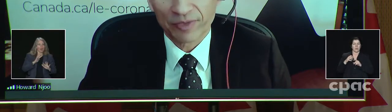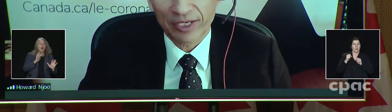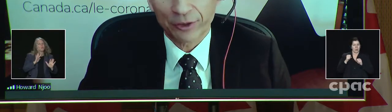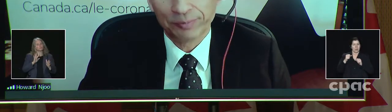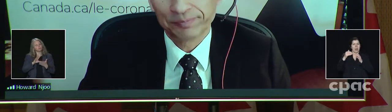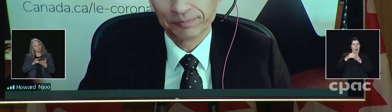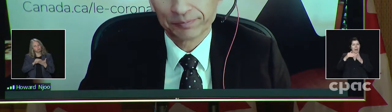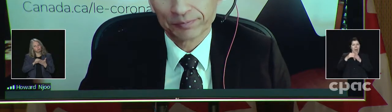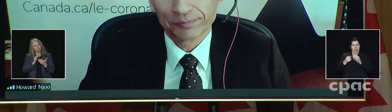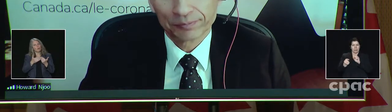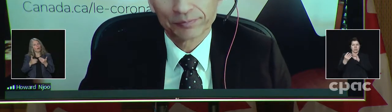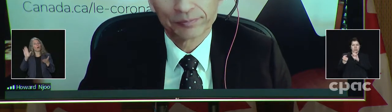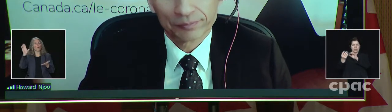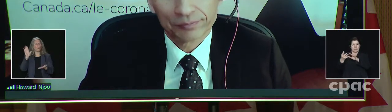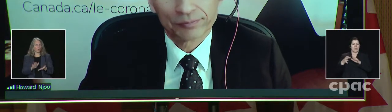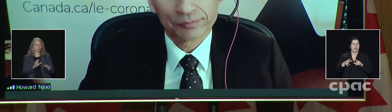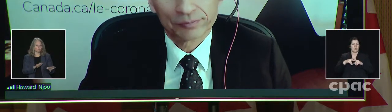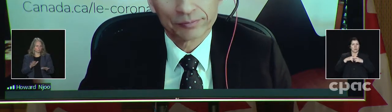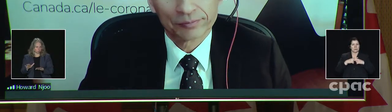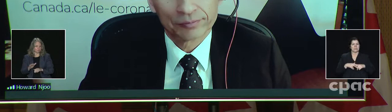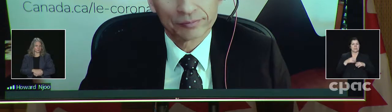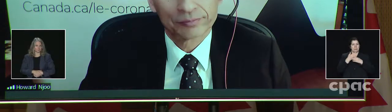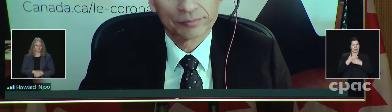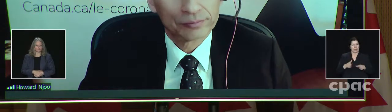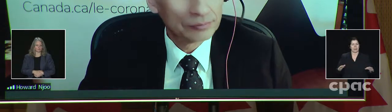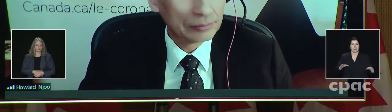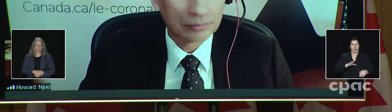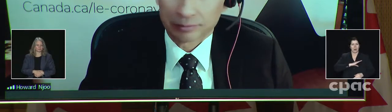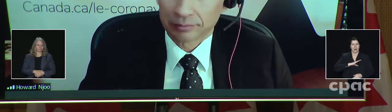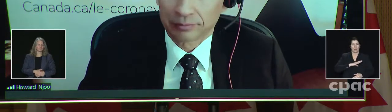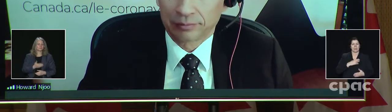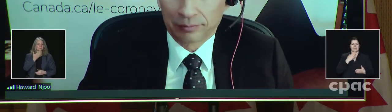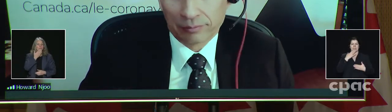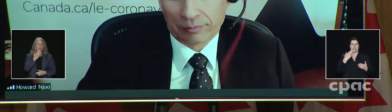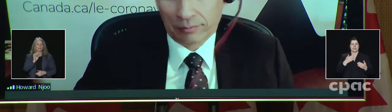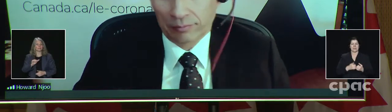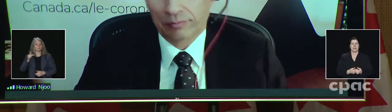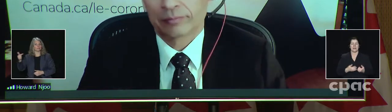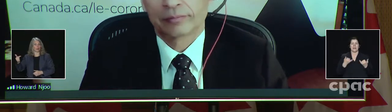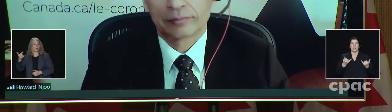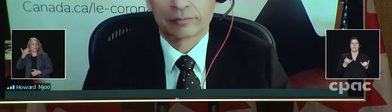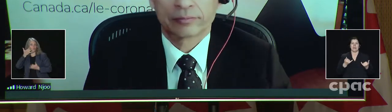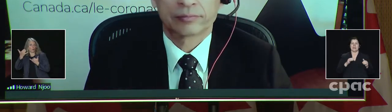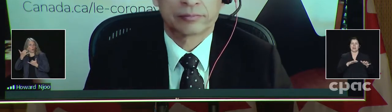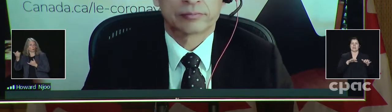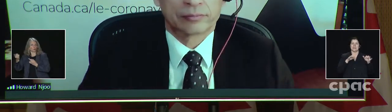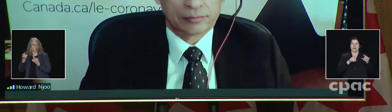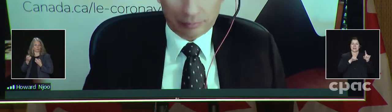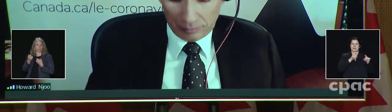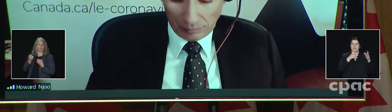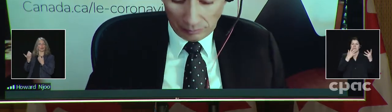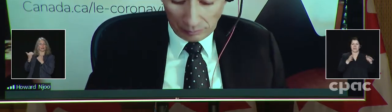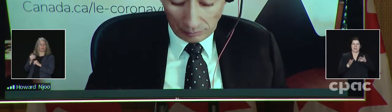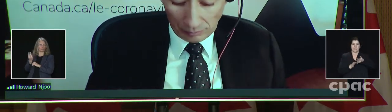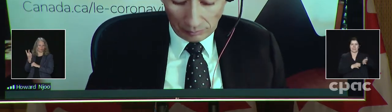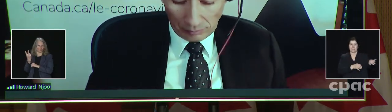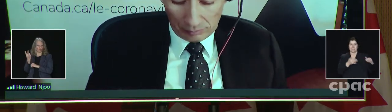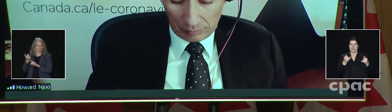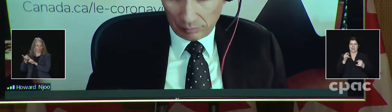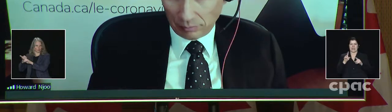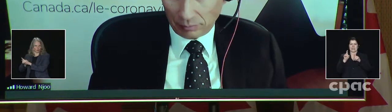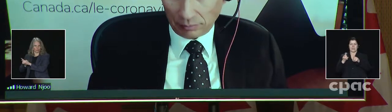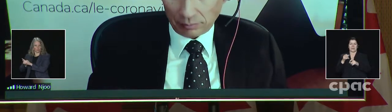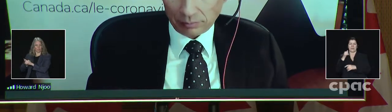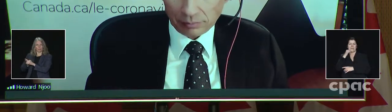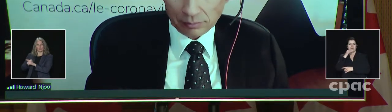disposal. Thank you. Thank you. Time to go to the phones for questions. It'll be one question, one follow-up, and operator, if it's